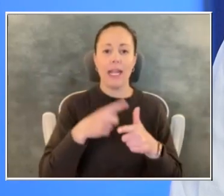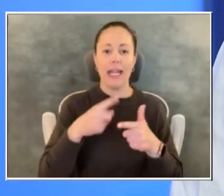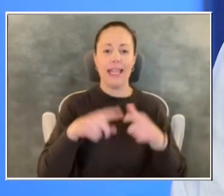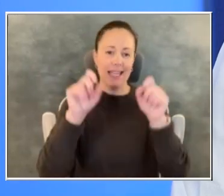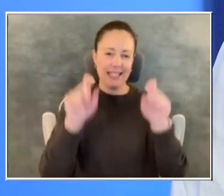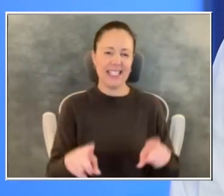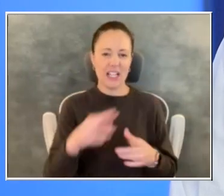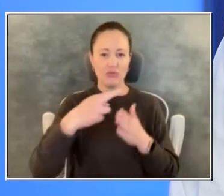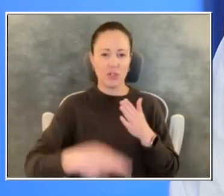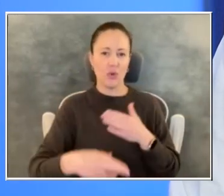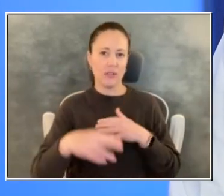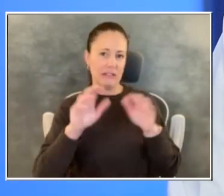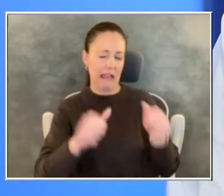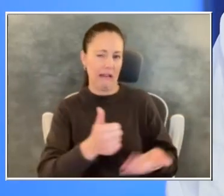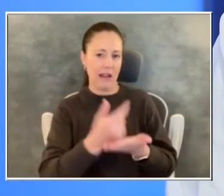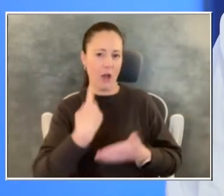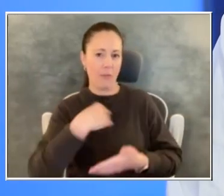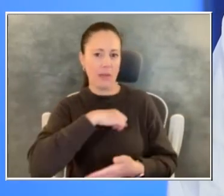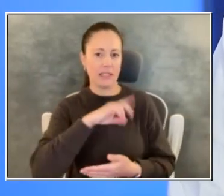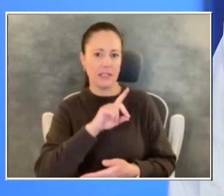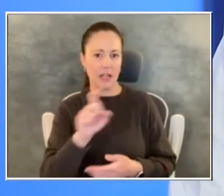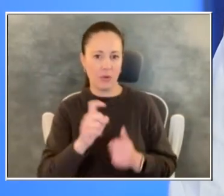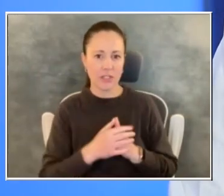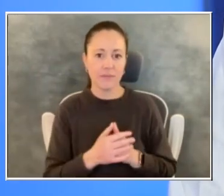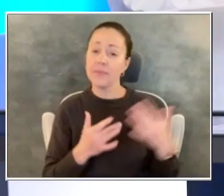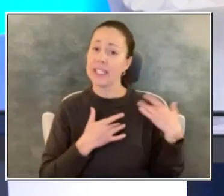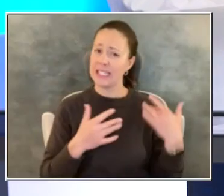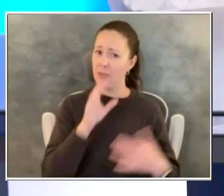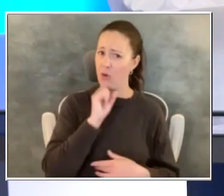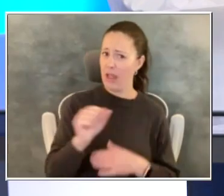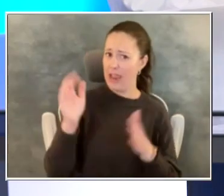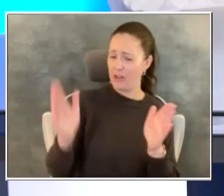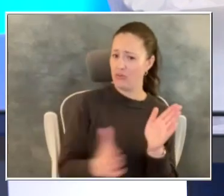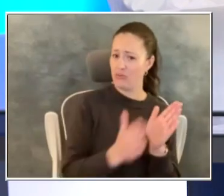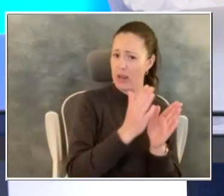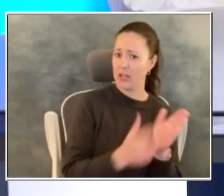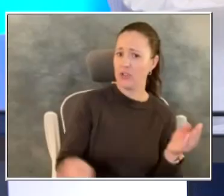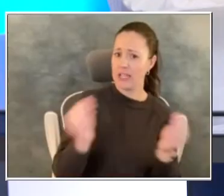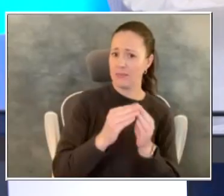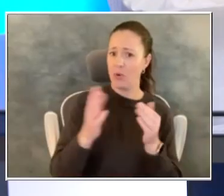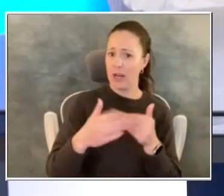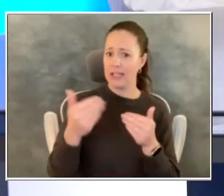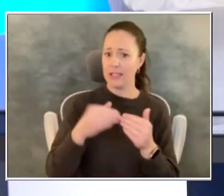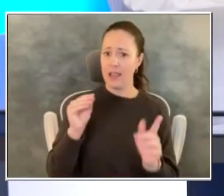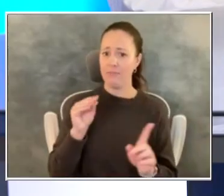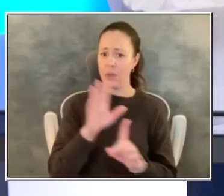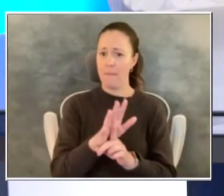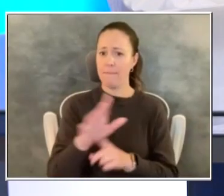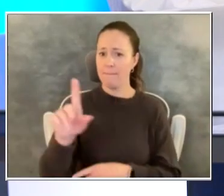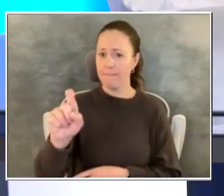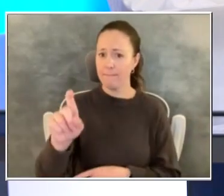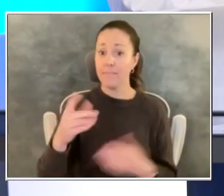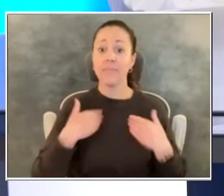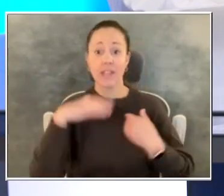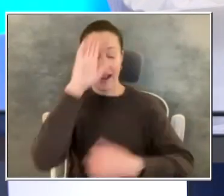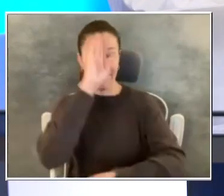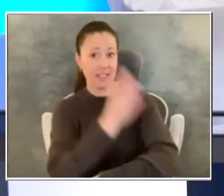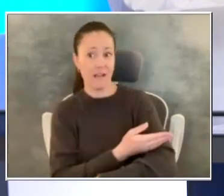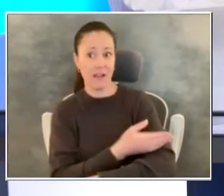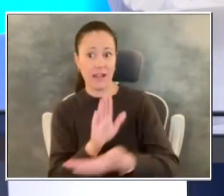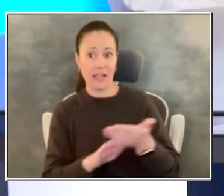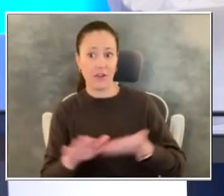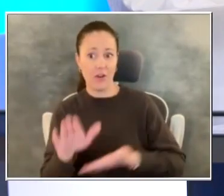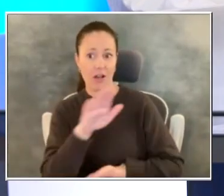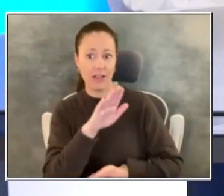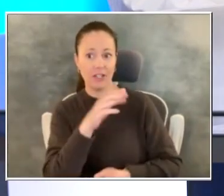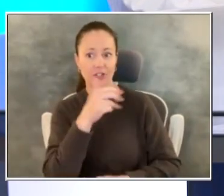heart. Is there a typical age range that's more vulnerable to holiday heart? I'm picturing, look, I have a son in college, and every parent who has a